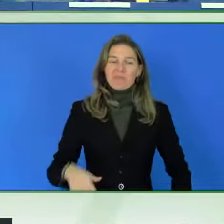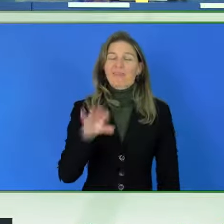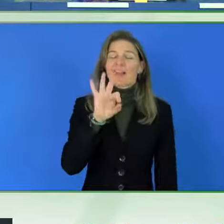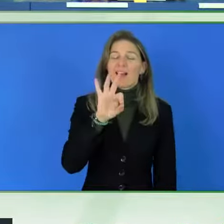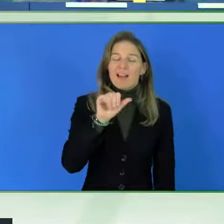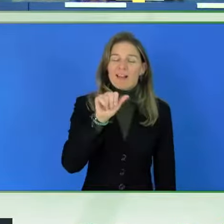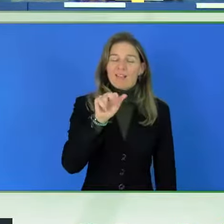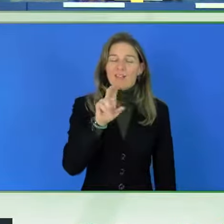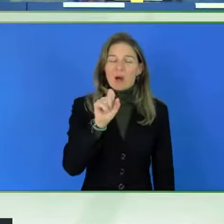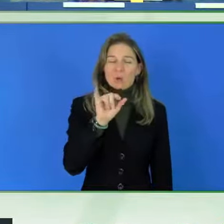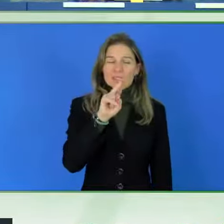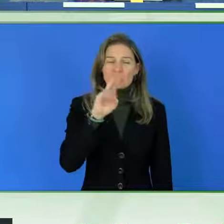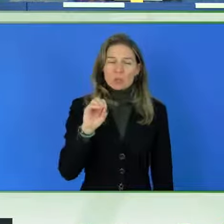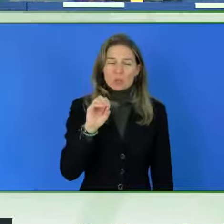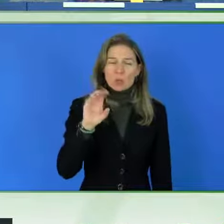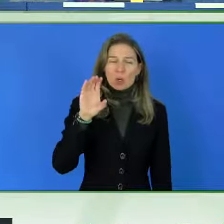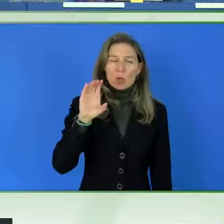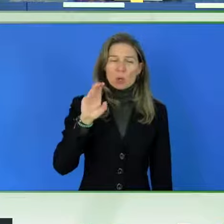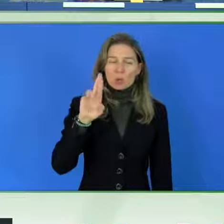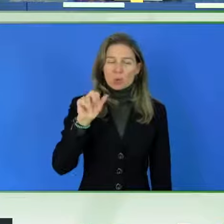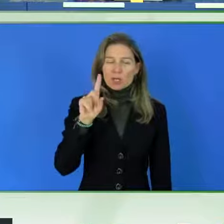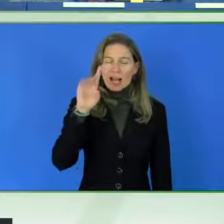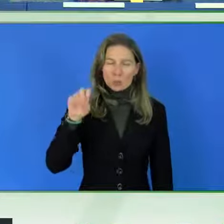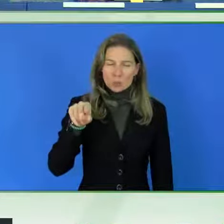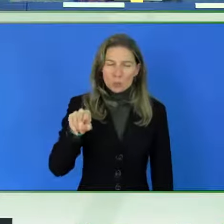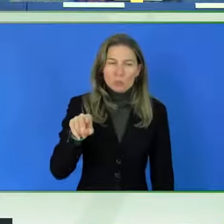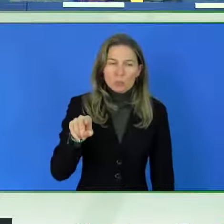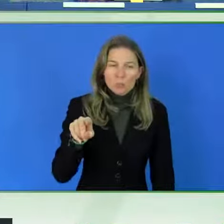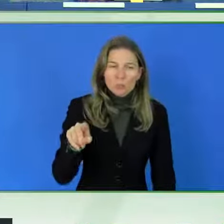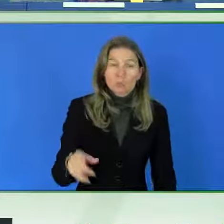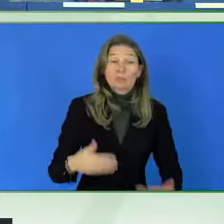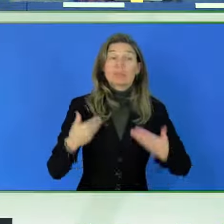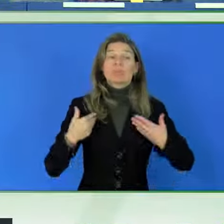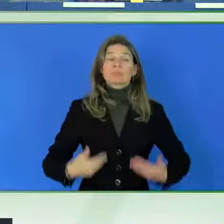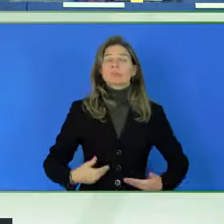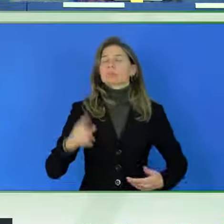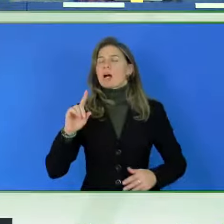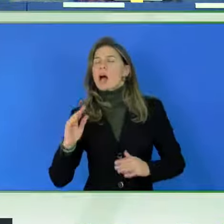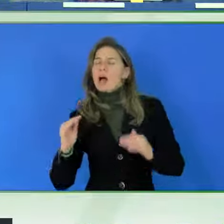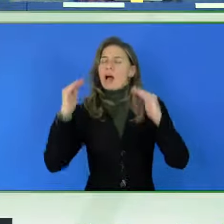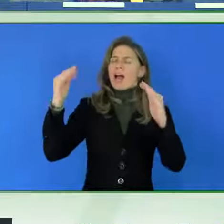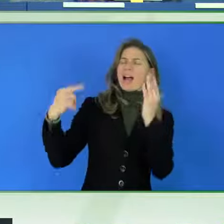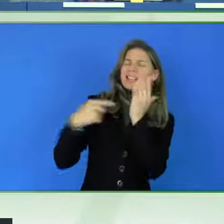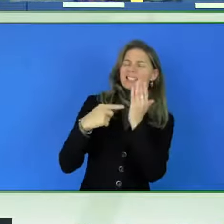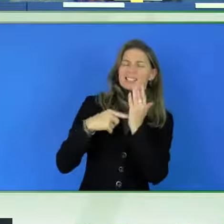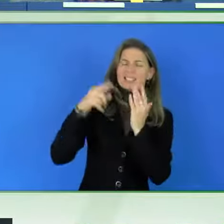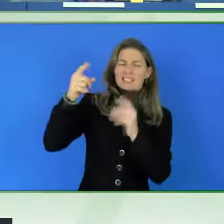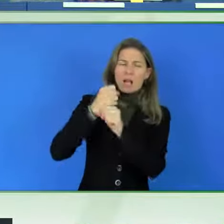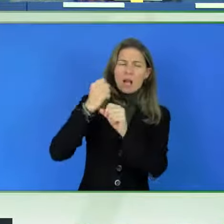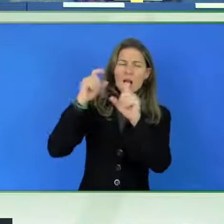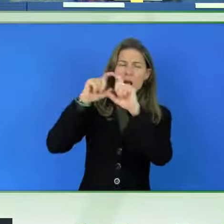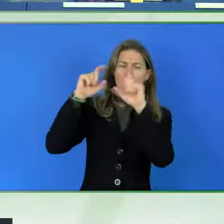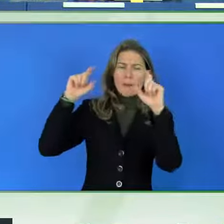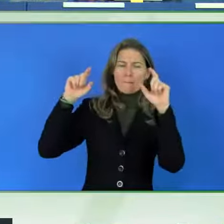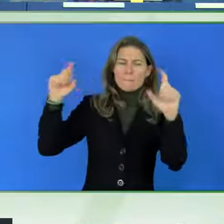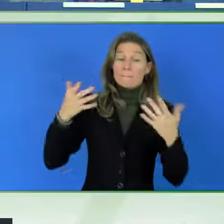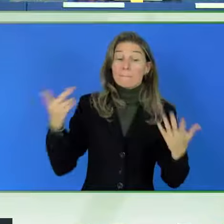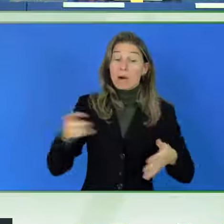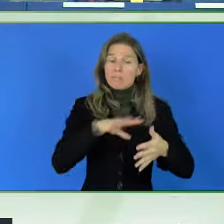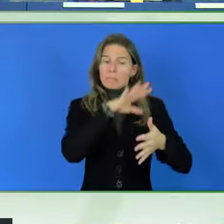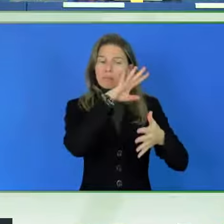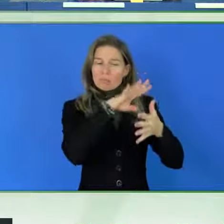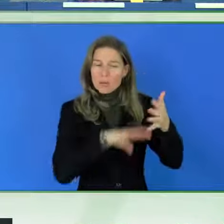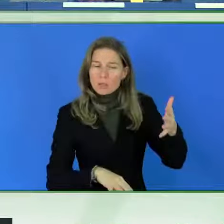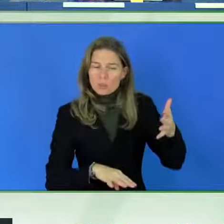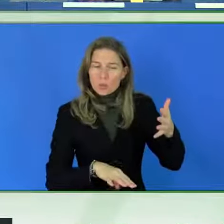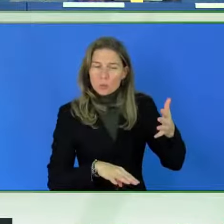of Mass Factory, which is a high-tech company spin-off from the Universitat Autònoma de Barcelona, born with the aim